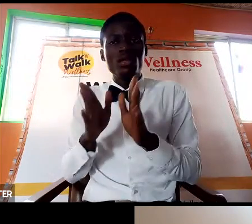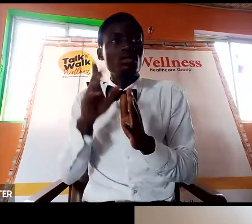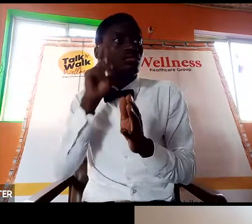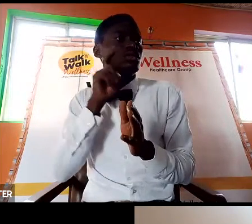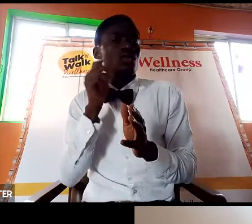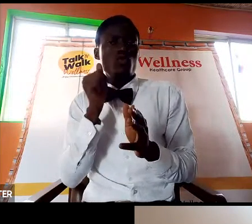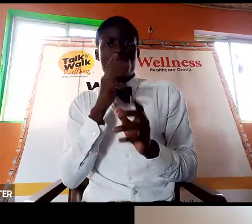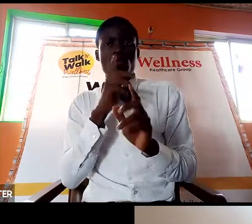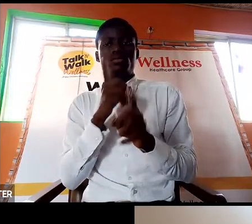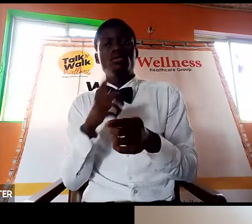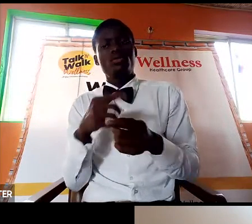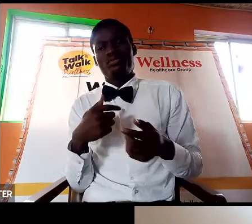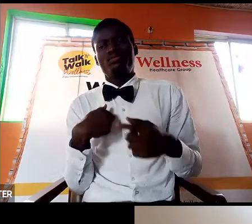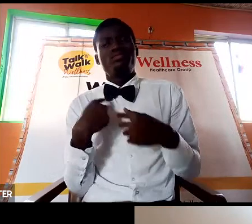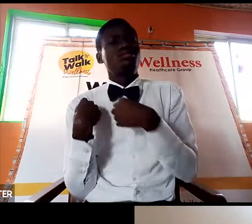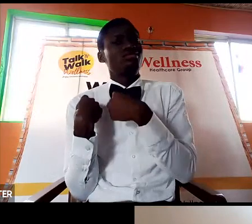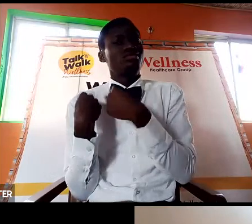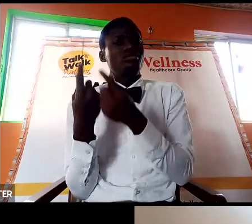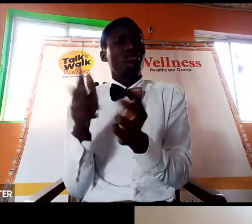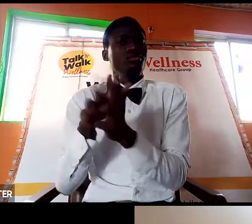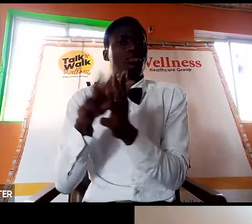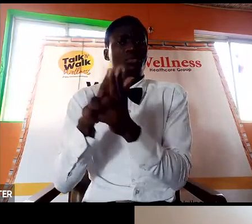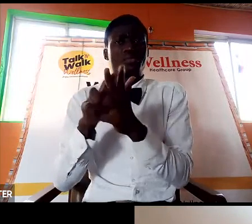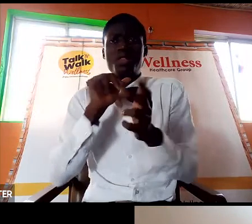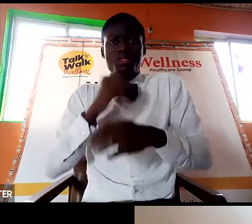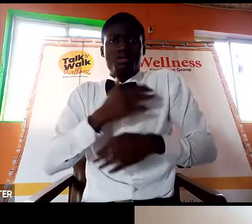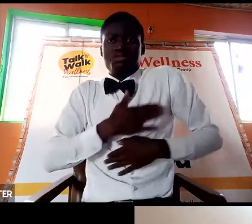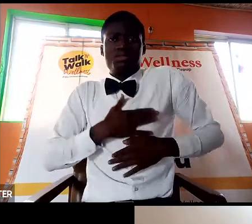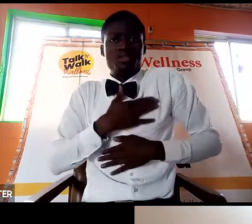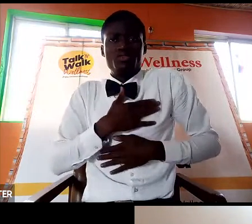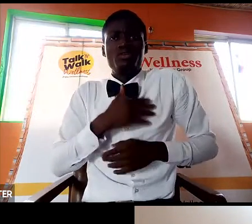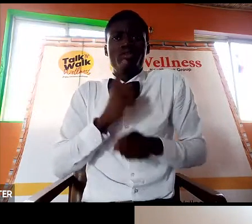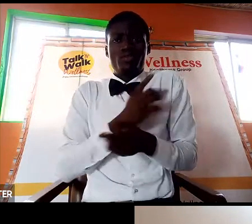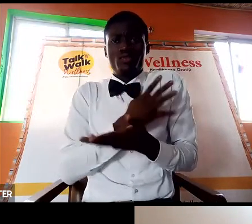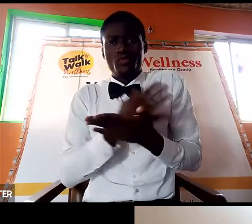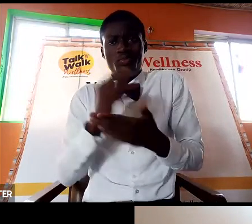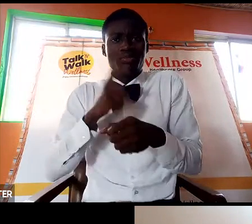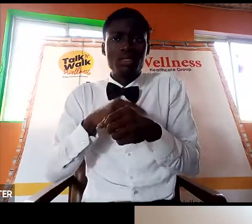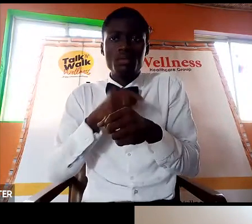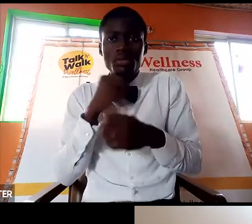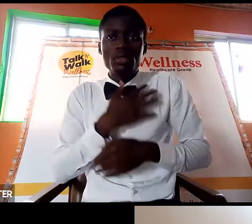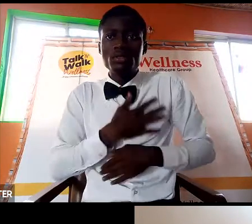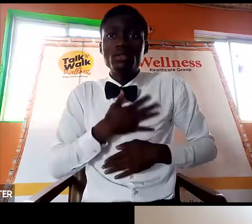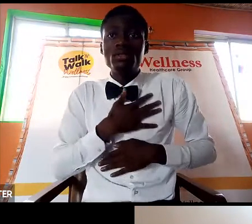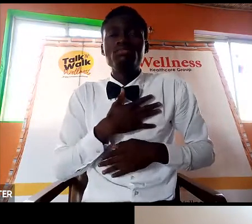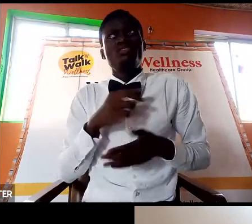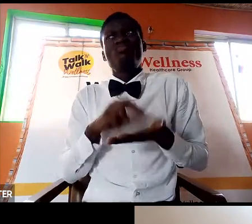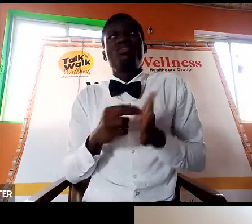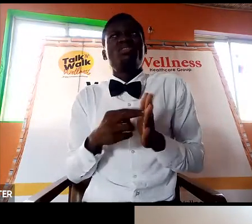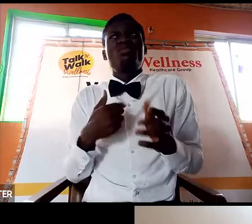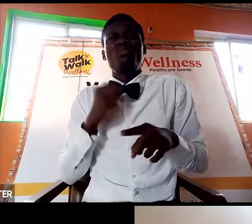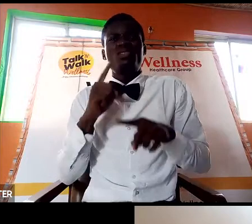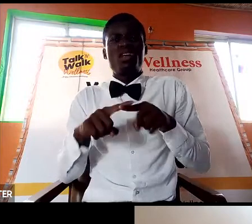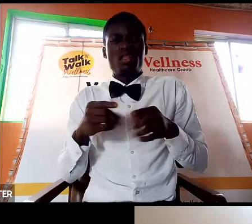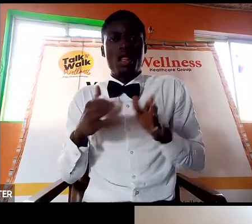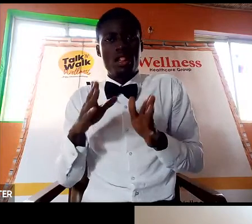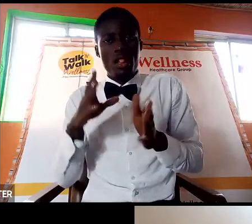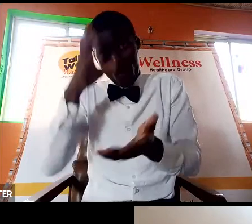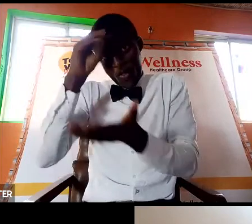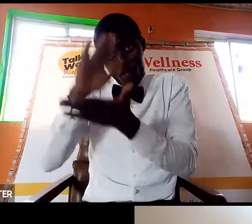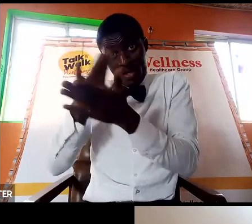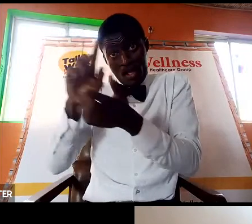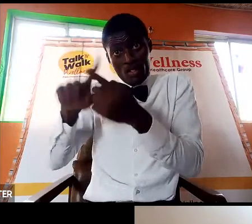no point giving it, being available in the other room. So I want to ask you a question. How can a